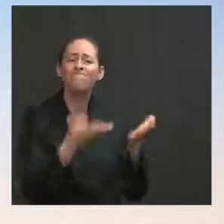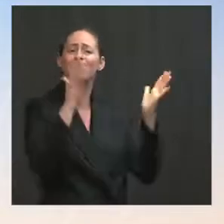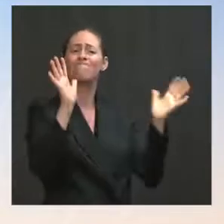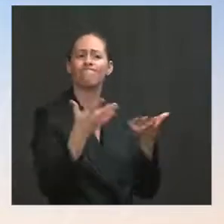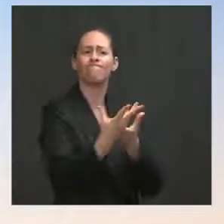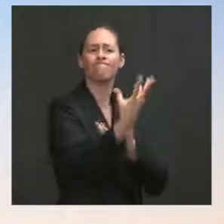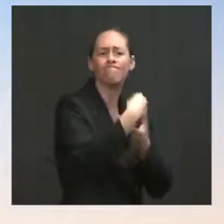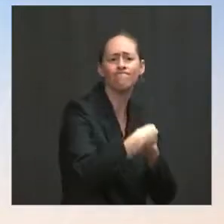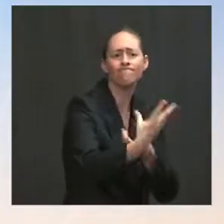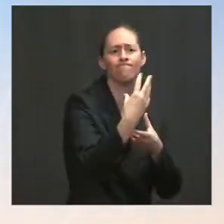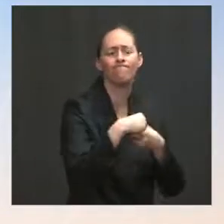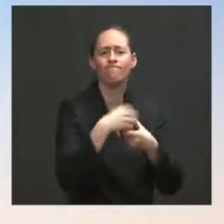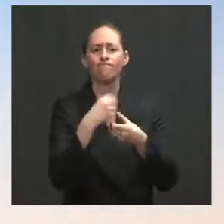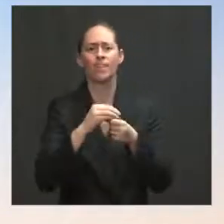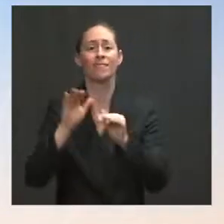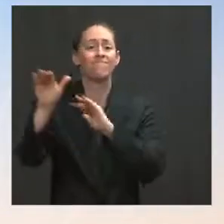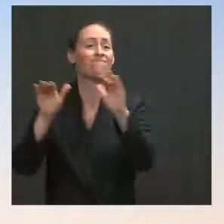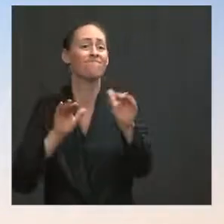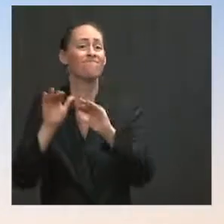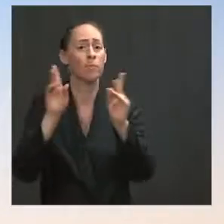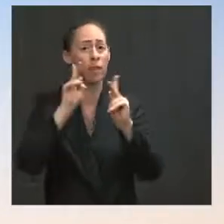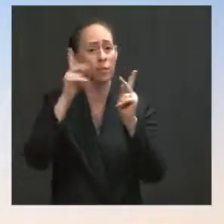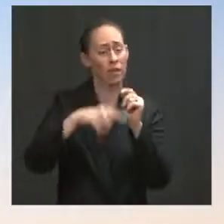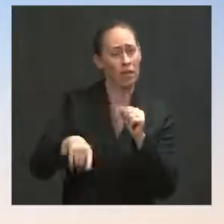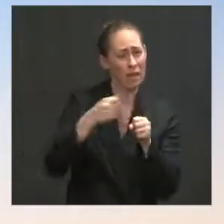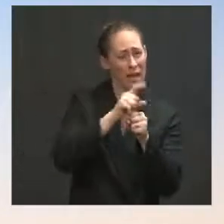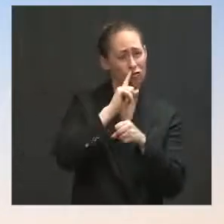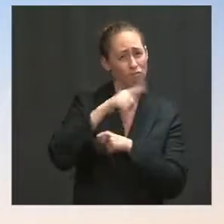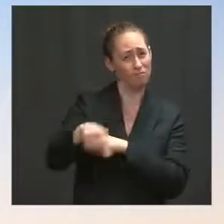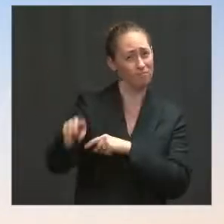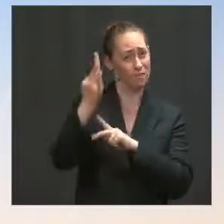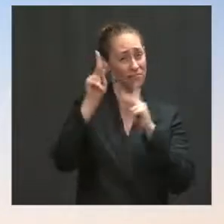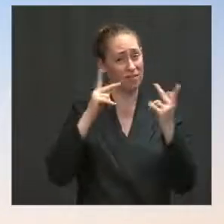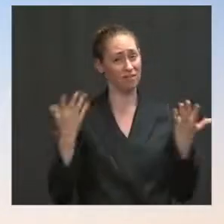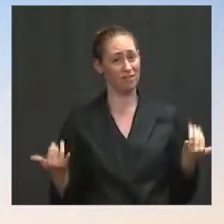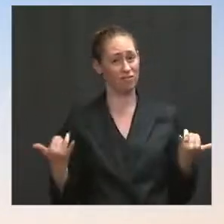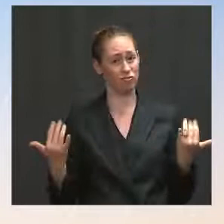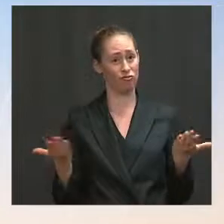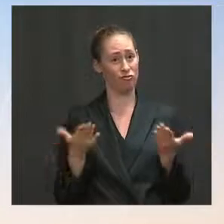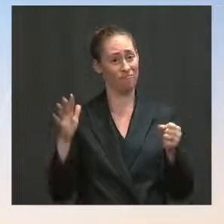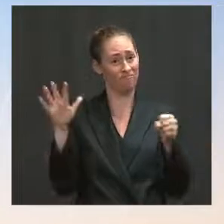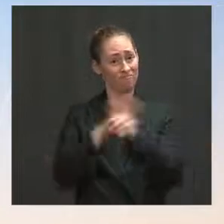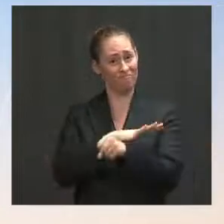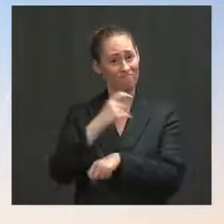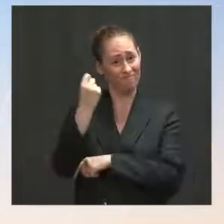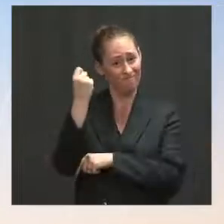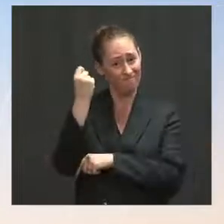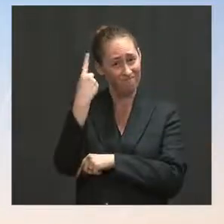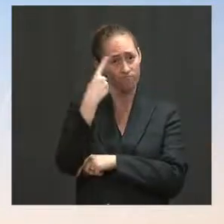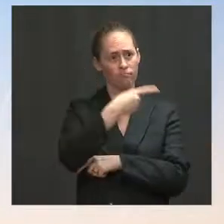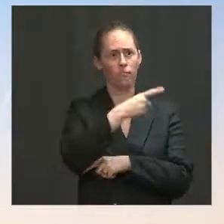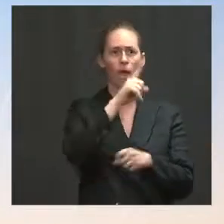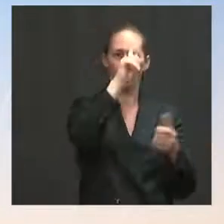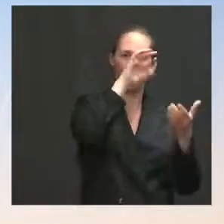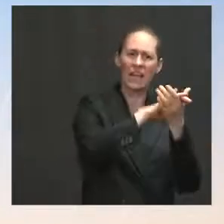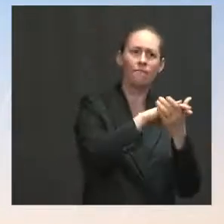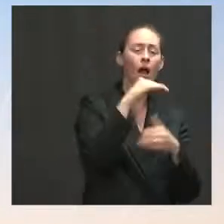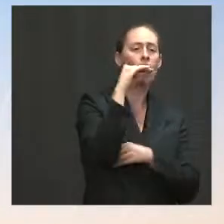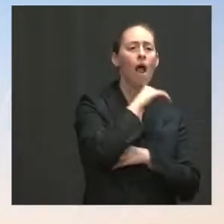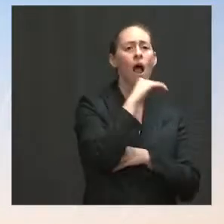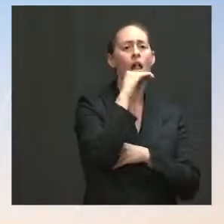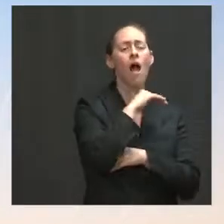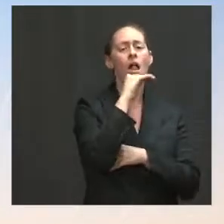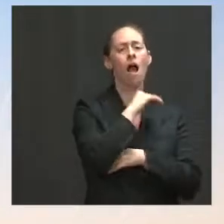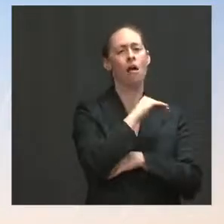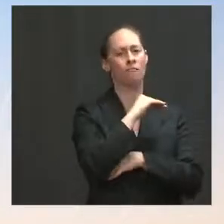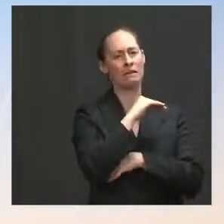people across the country, make sure they understand that this is based on the big lie, make sure they are as outraged as he is about efforts around the country